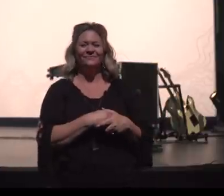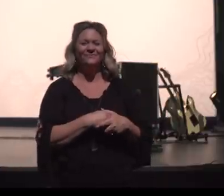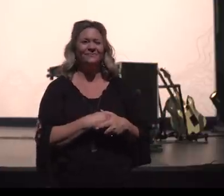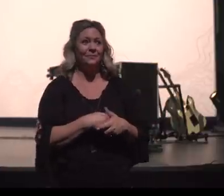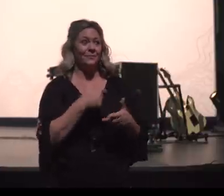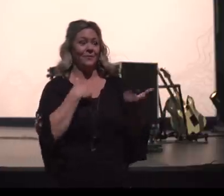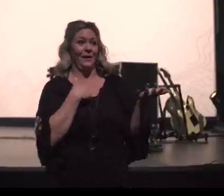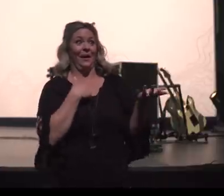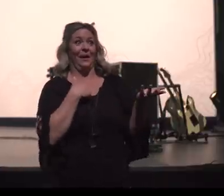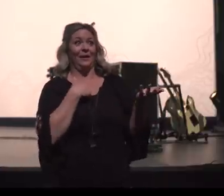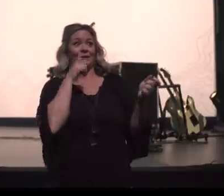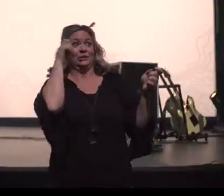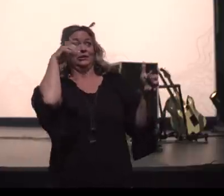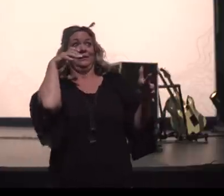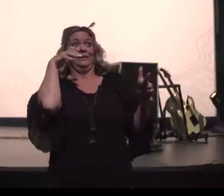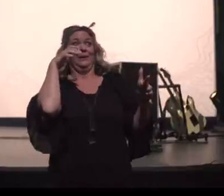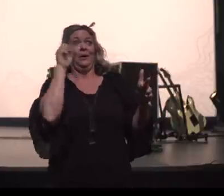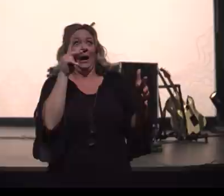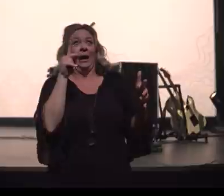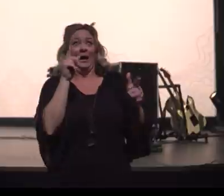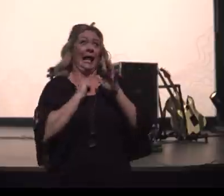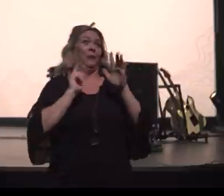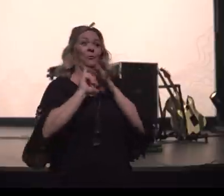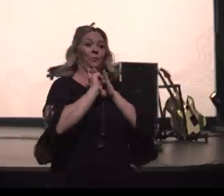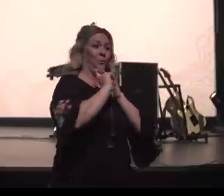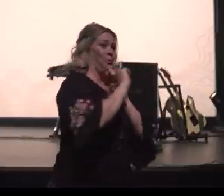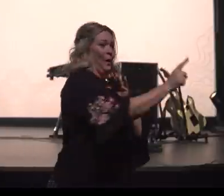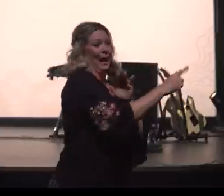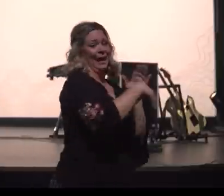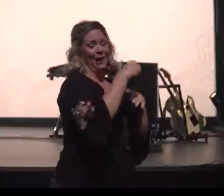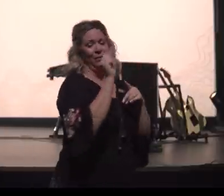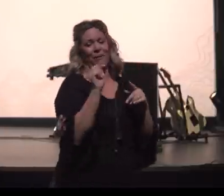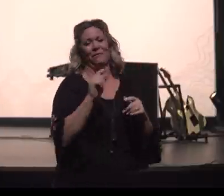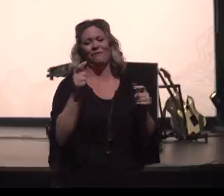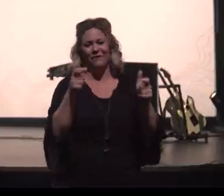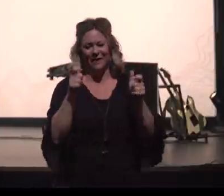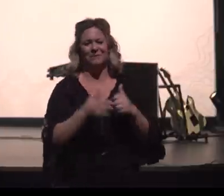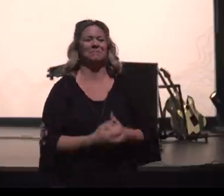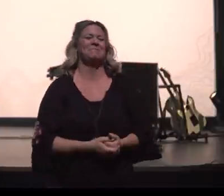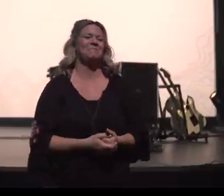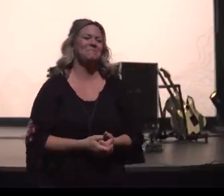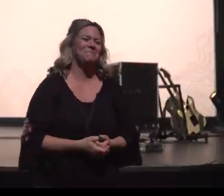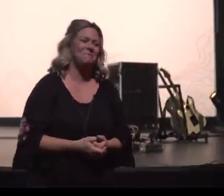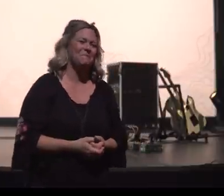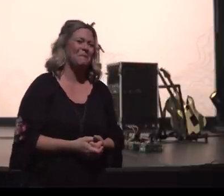I was like, oh, and I just, like, ran so fast out of there.